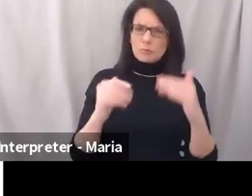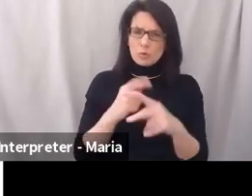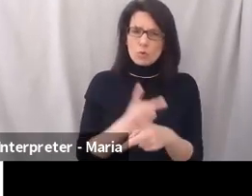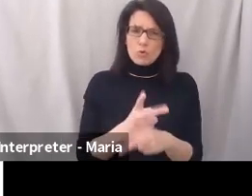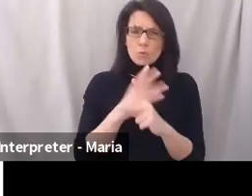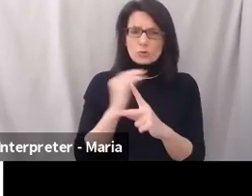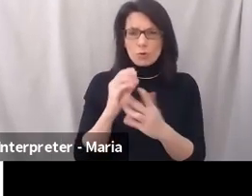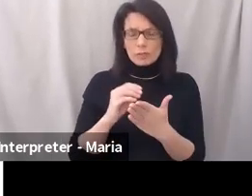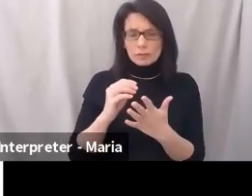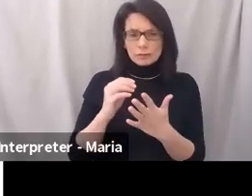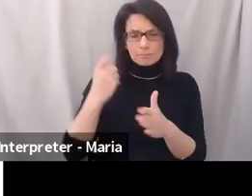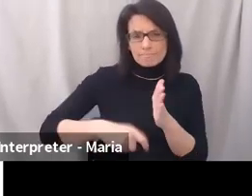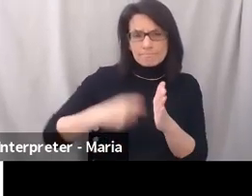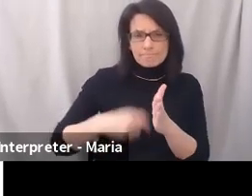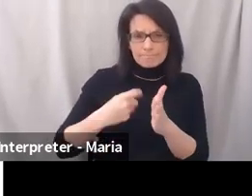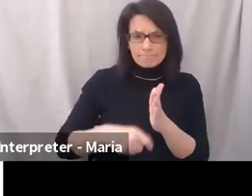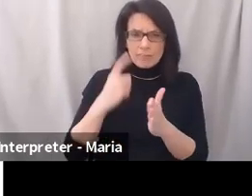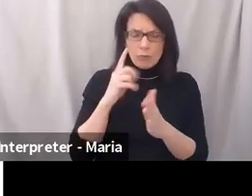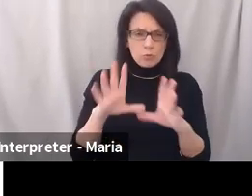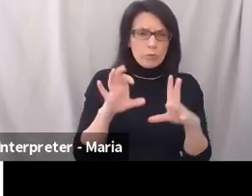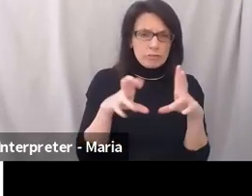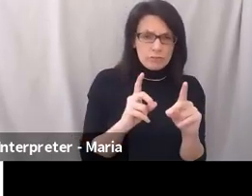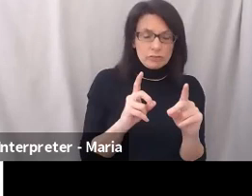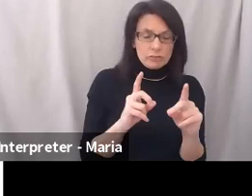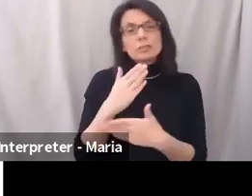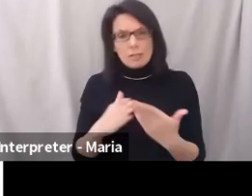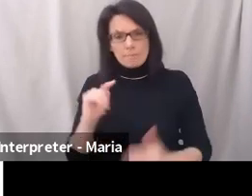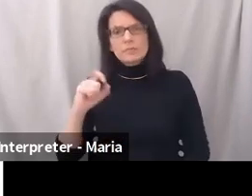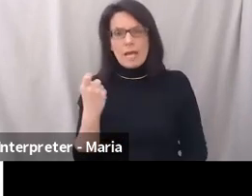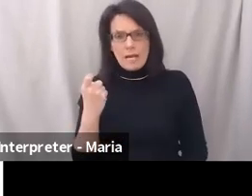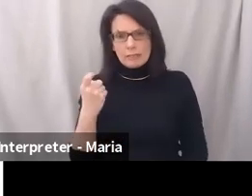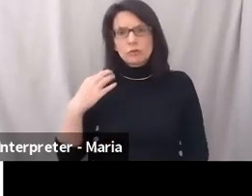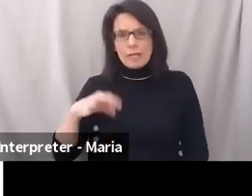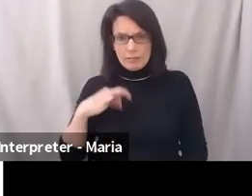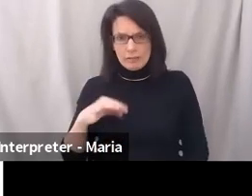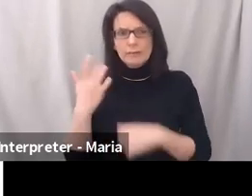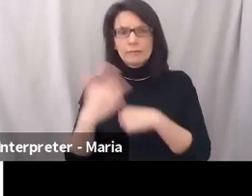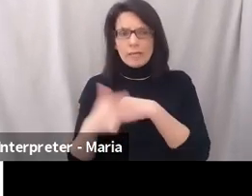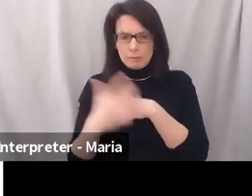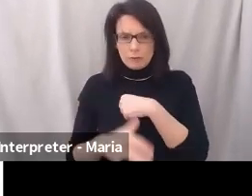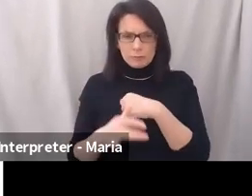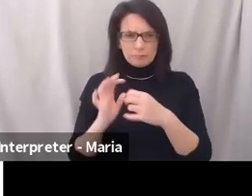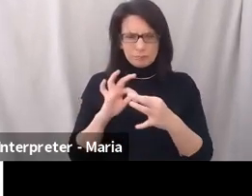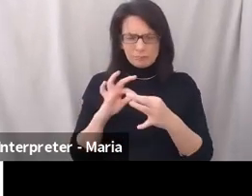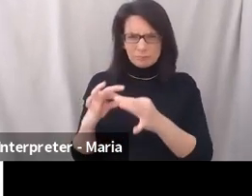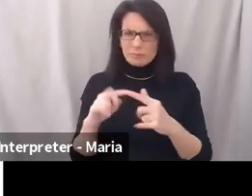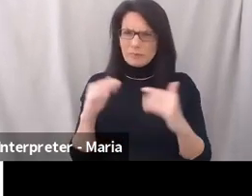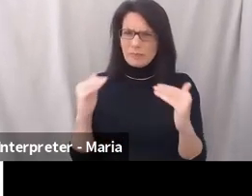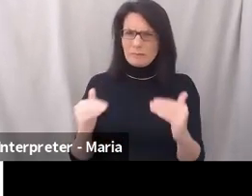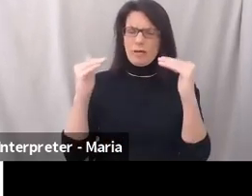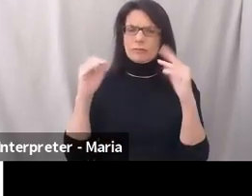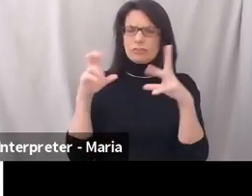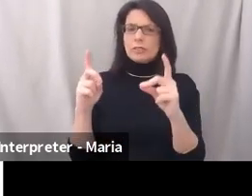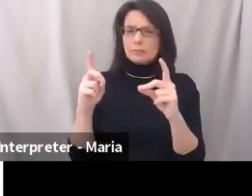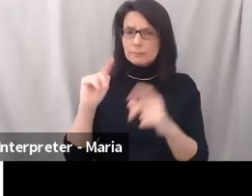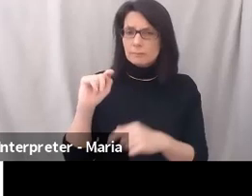want to say there are some tax credit available, and there are mostly two higher education tax credits.